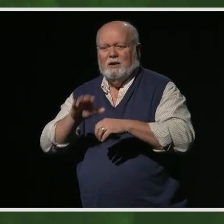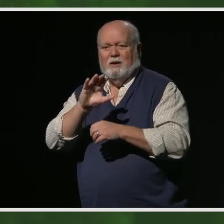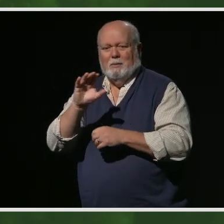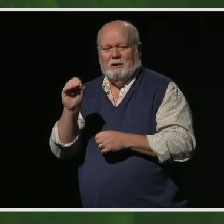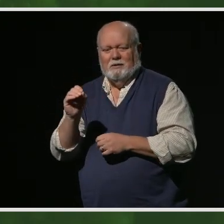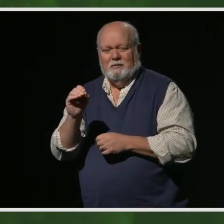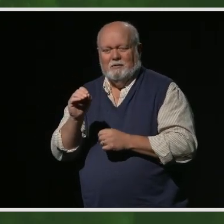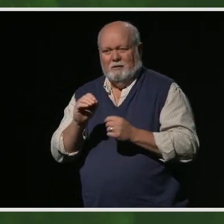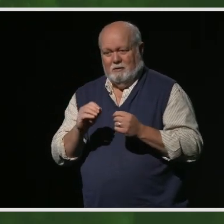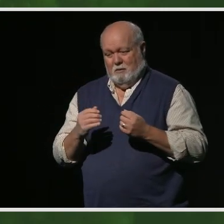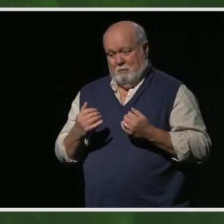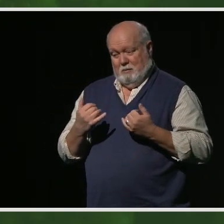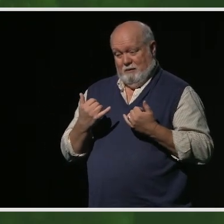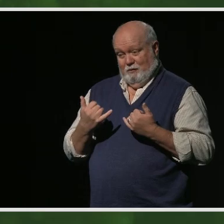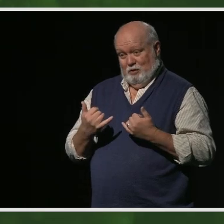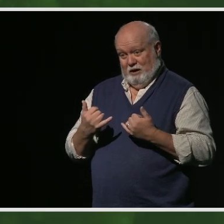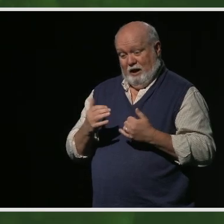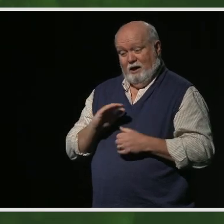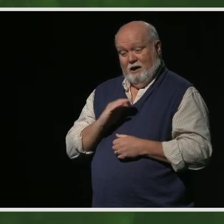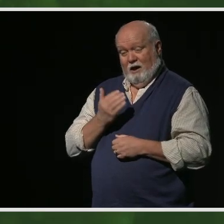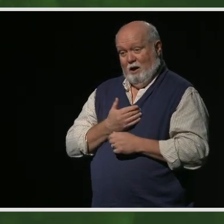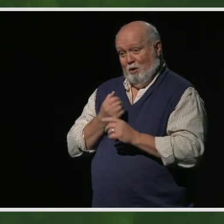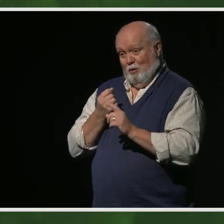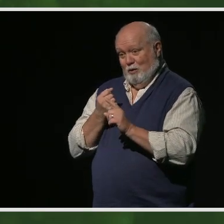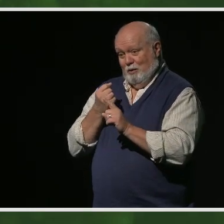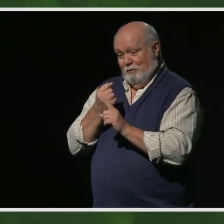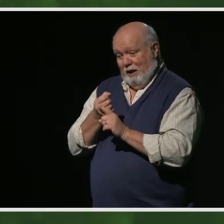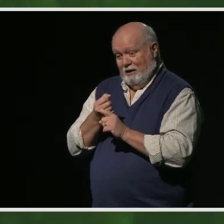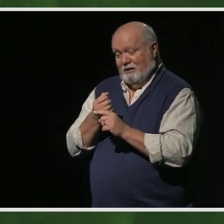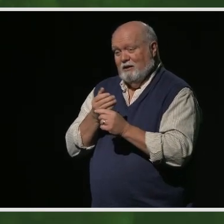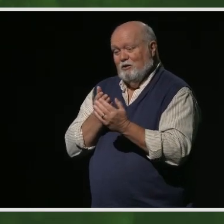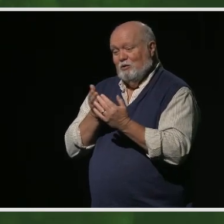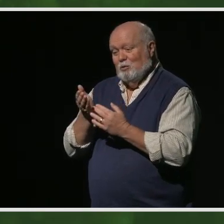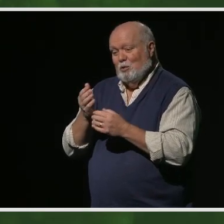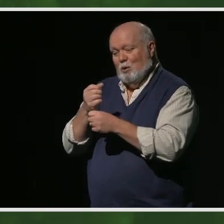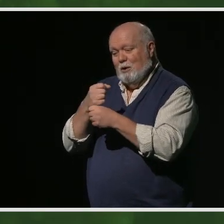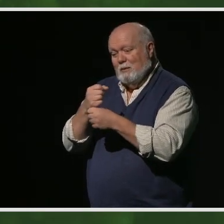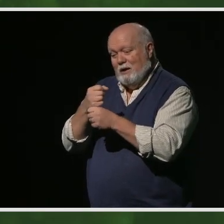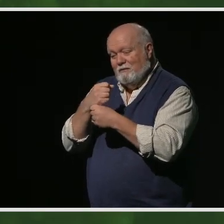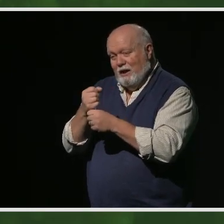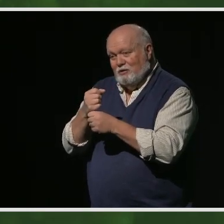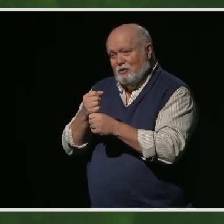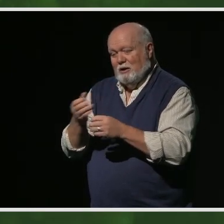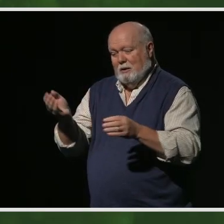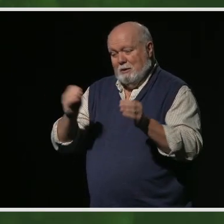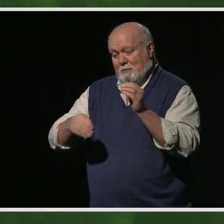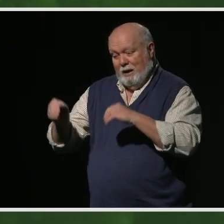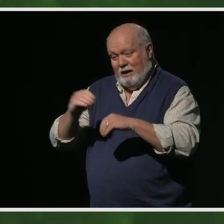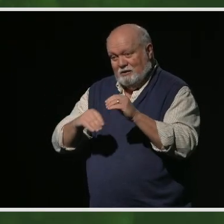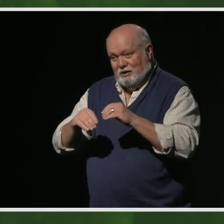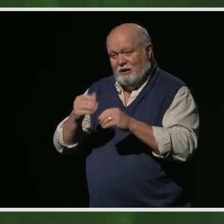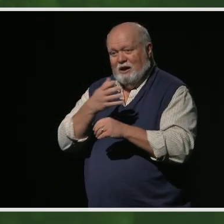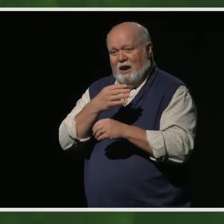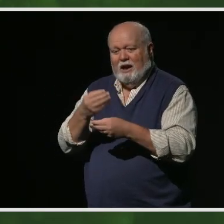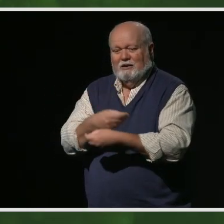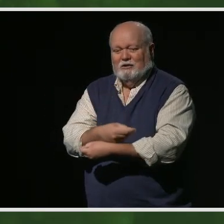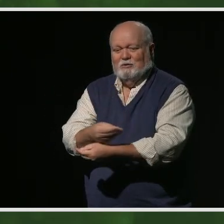But today, our impact is rooted in manufacturing, packaging, and distribution.